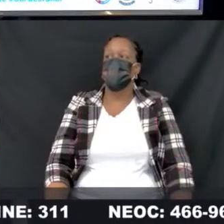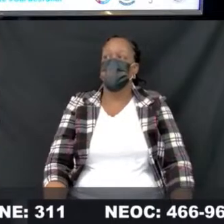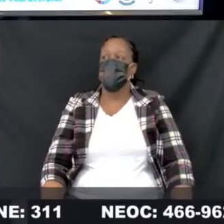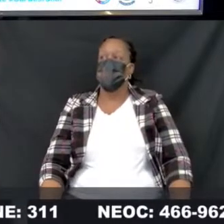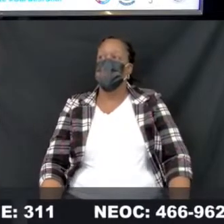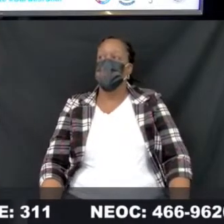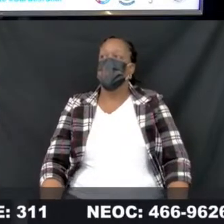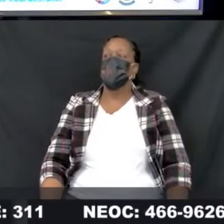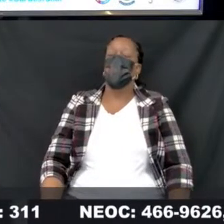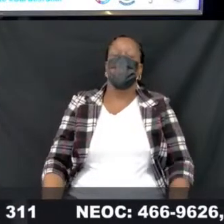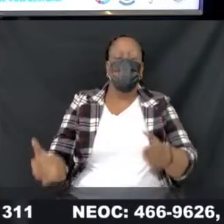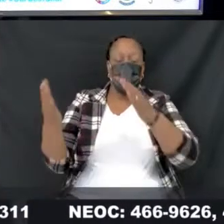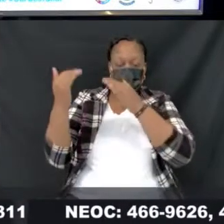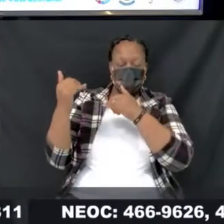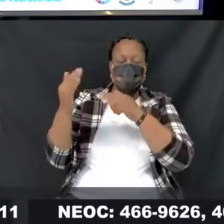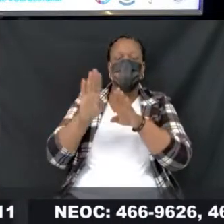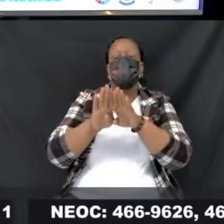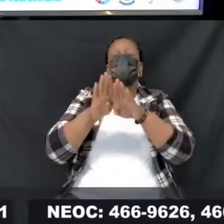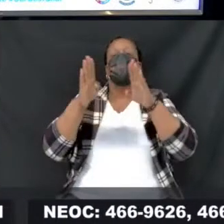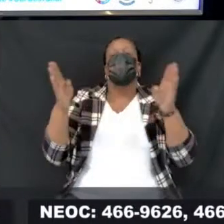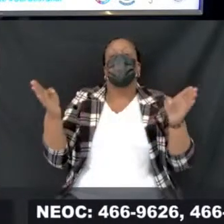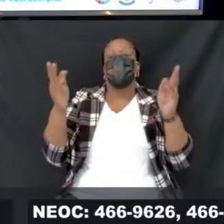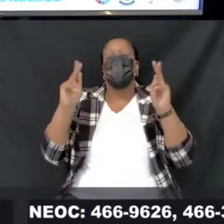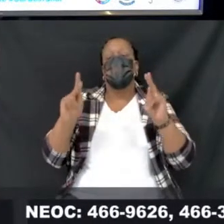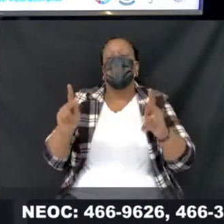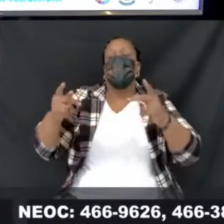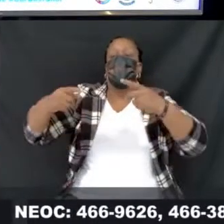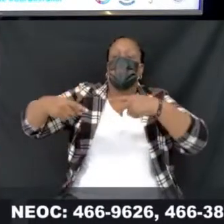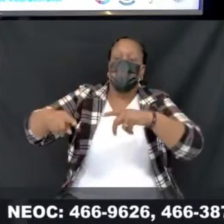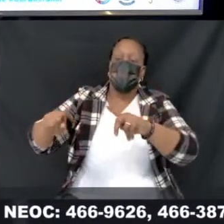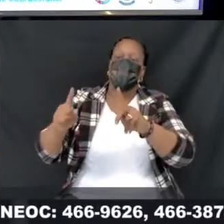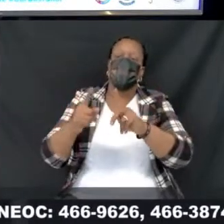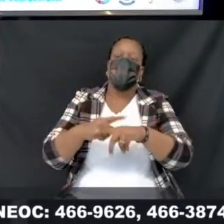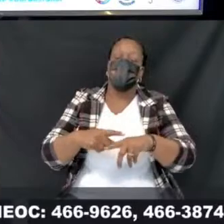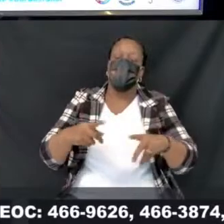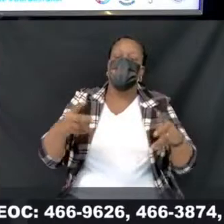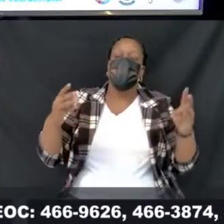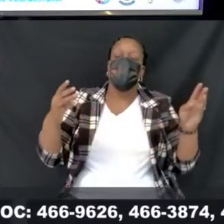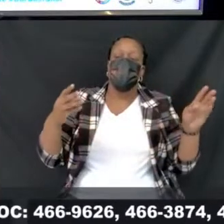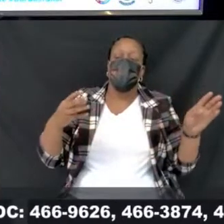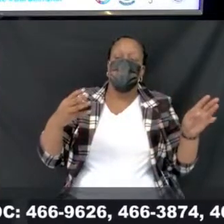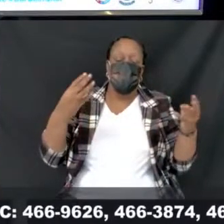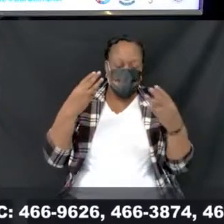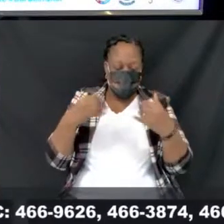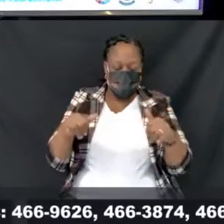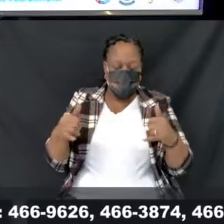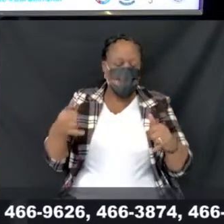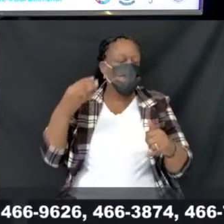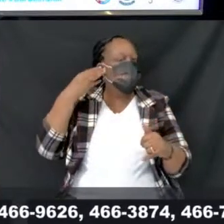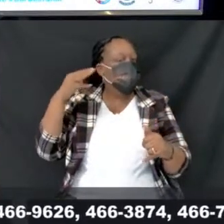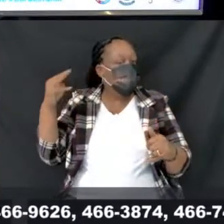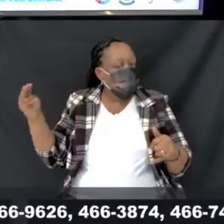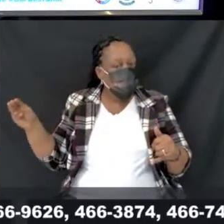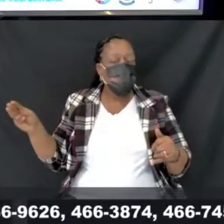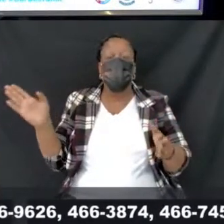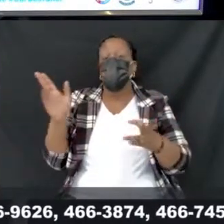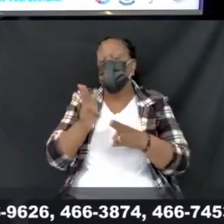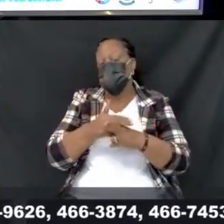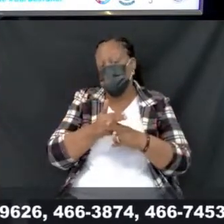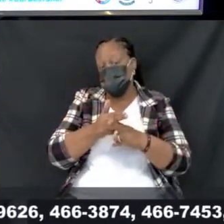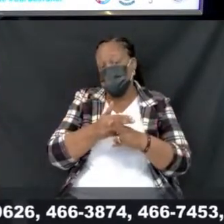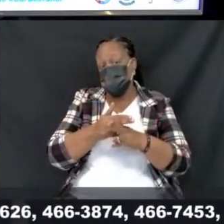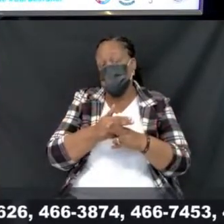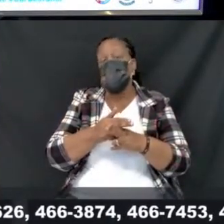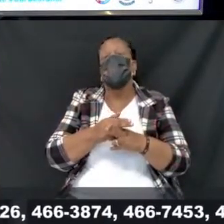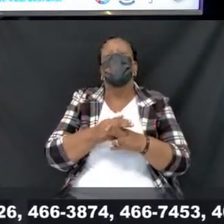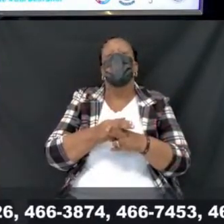open up this sector as soon as possible and have it functioning in a safe manner. However, I want to solicit the